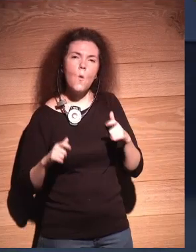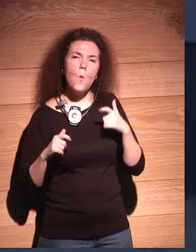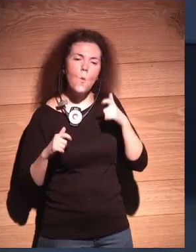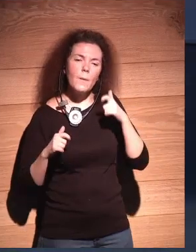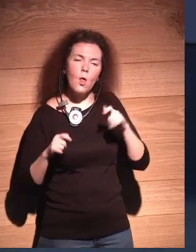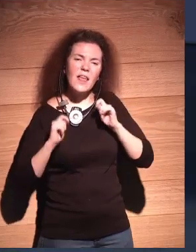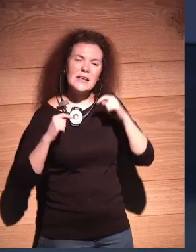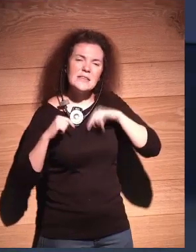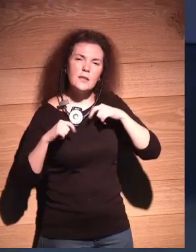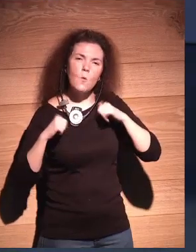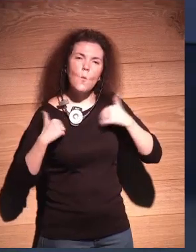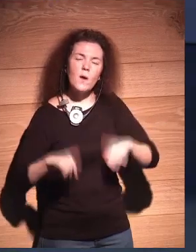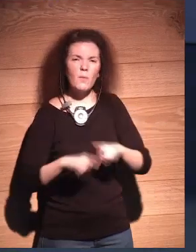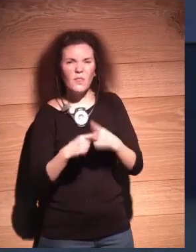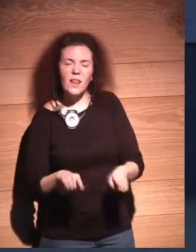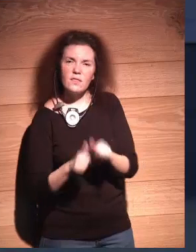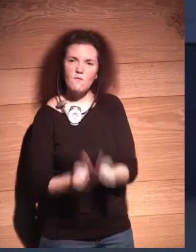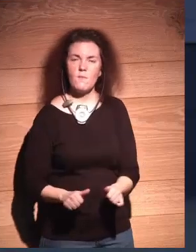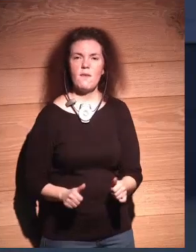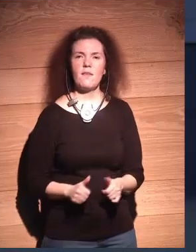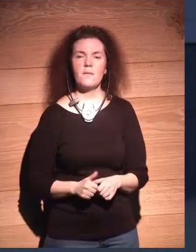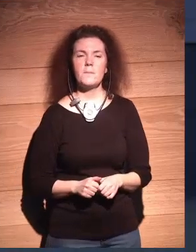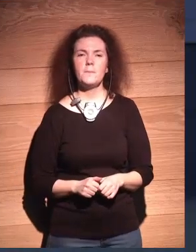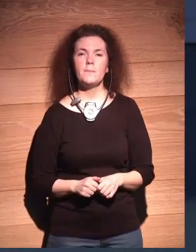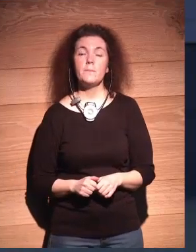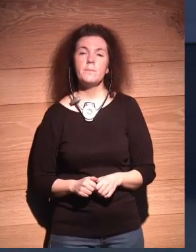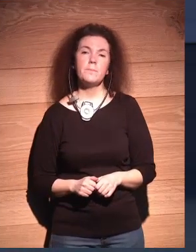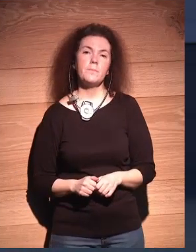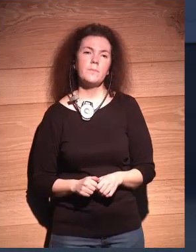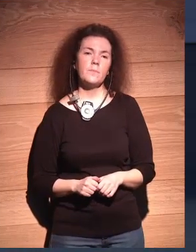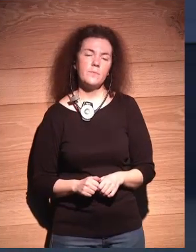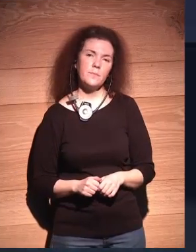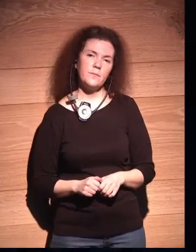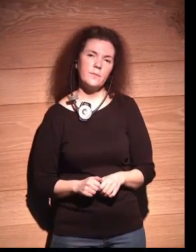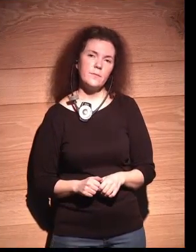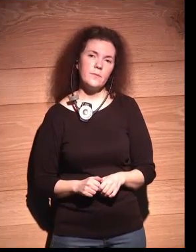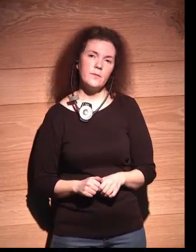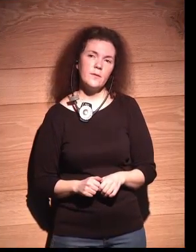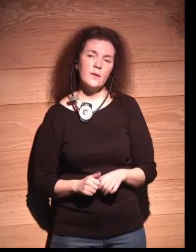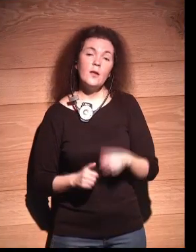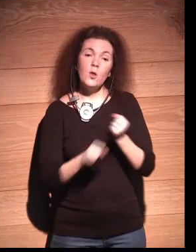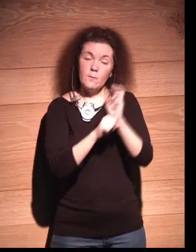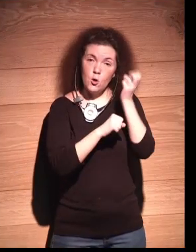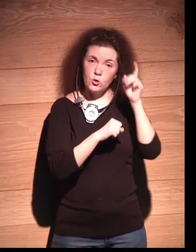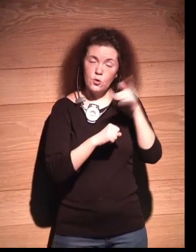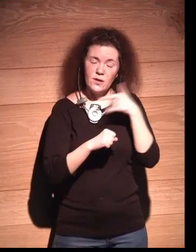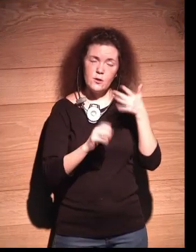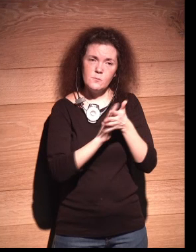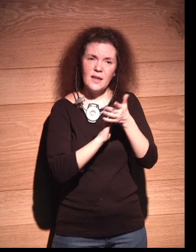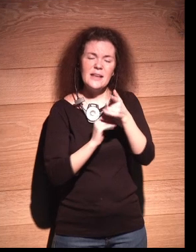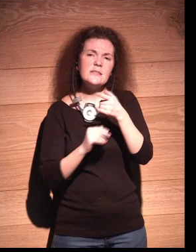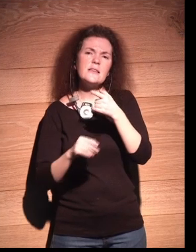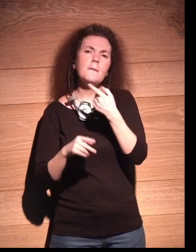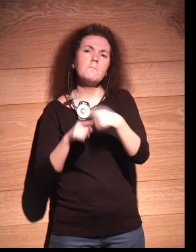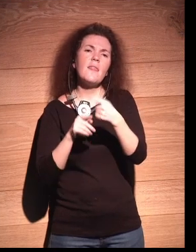Here's one more instrument before we go into more detail on another piece, which is called tilt. And tilt is I was